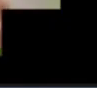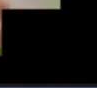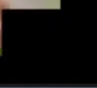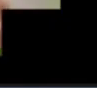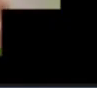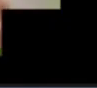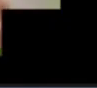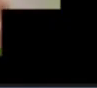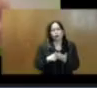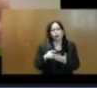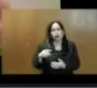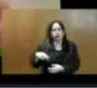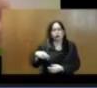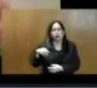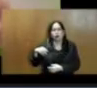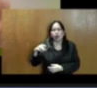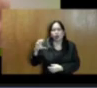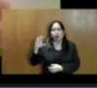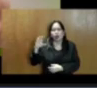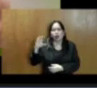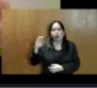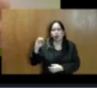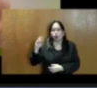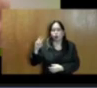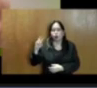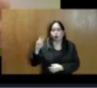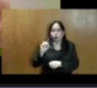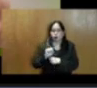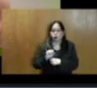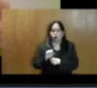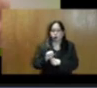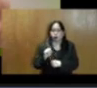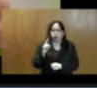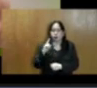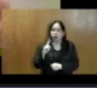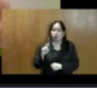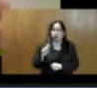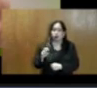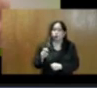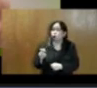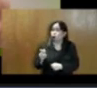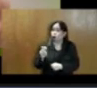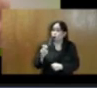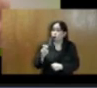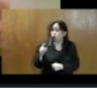jobs, clean jobs, etc. The tourism is actually what?